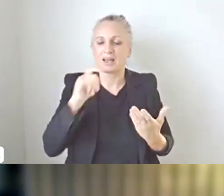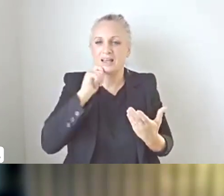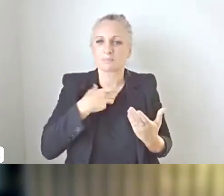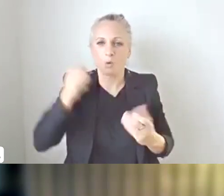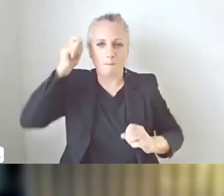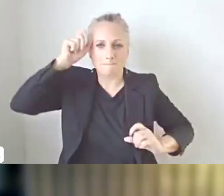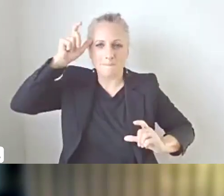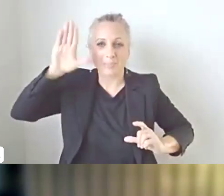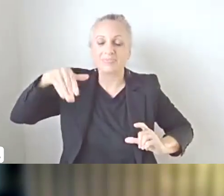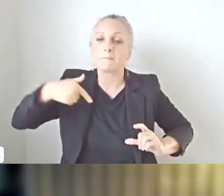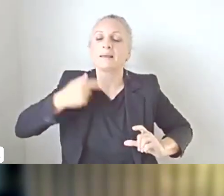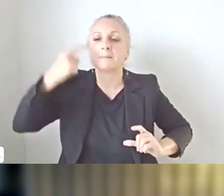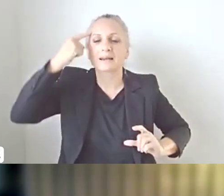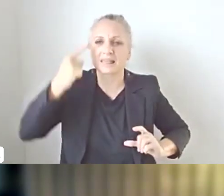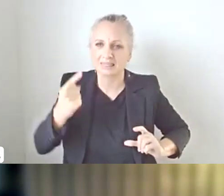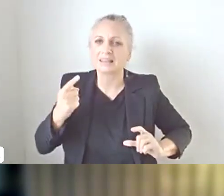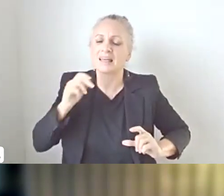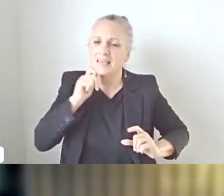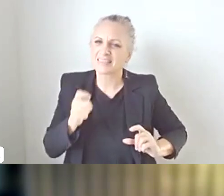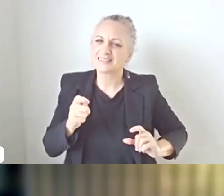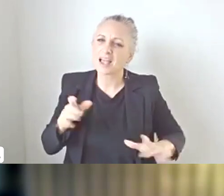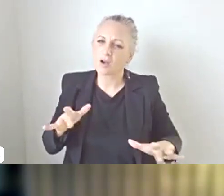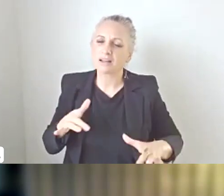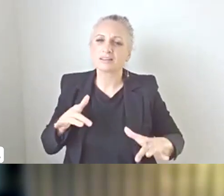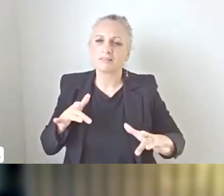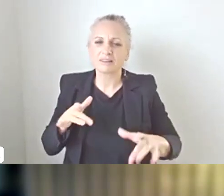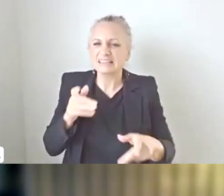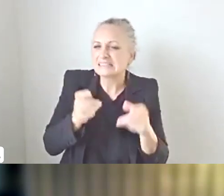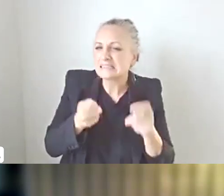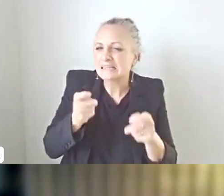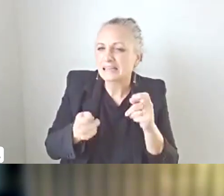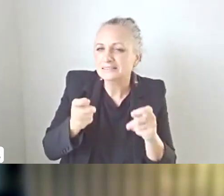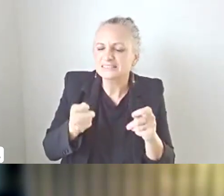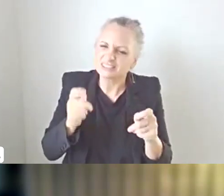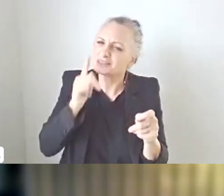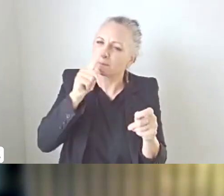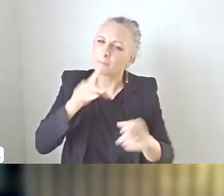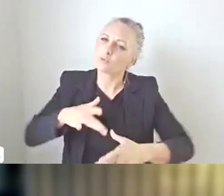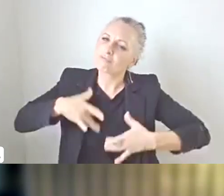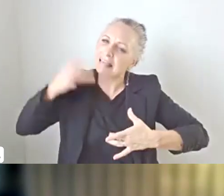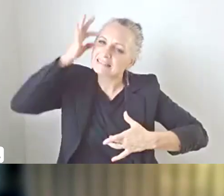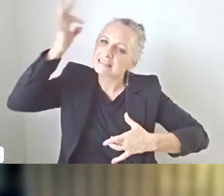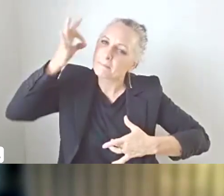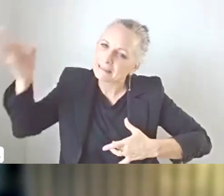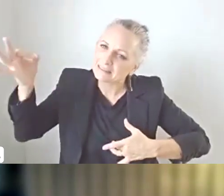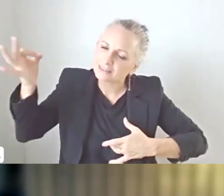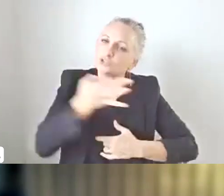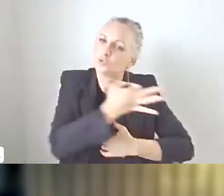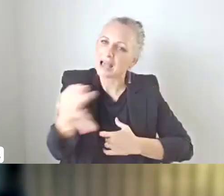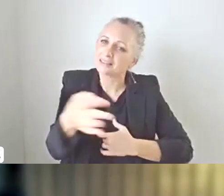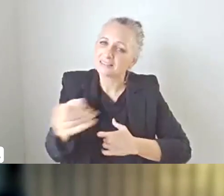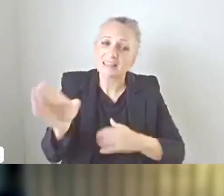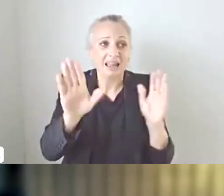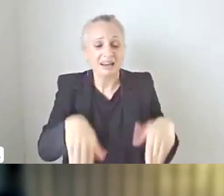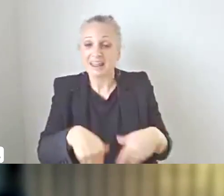of subjective test too around inclusion. You know, how do people feel about their their